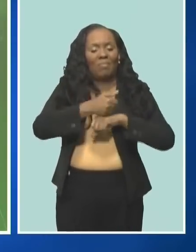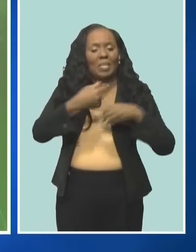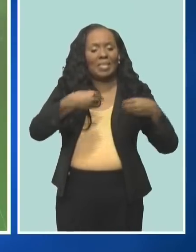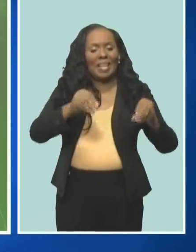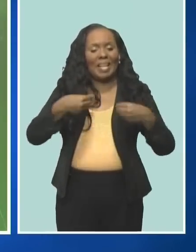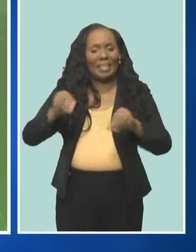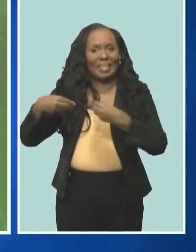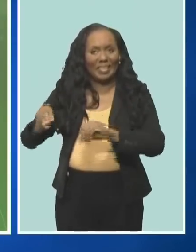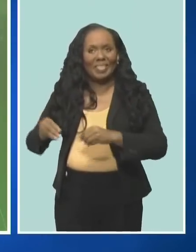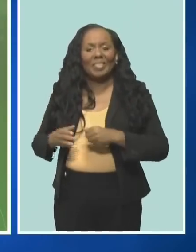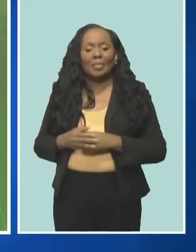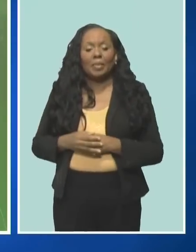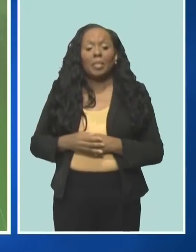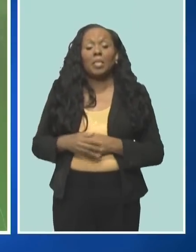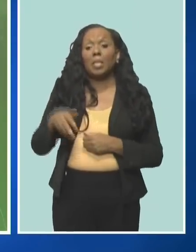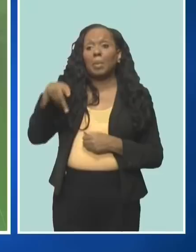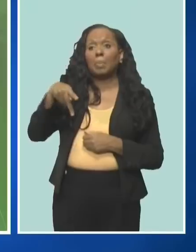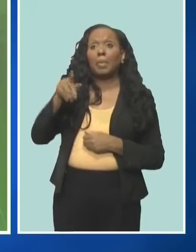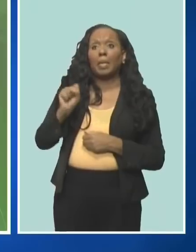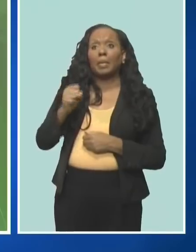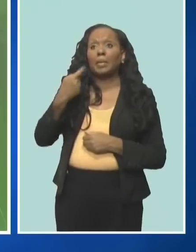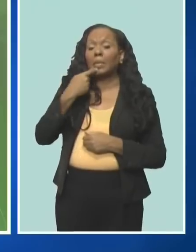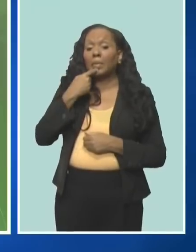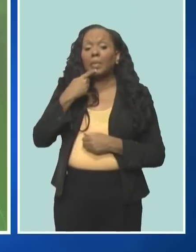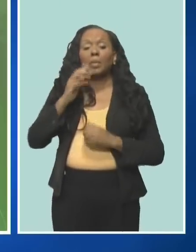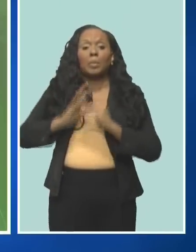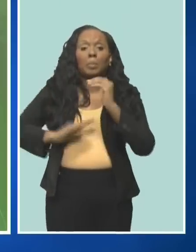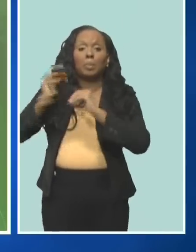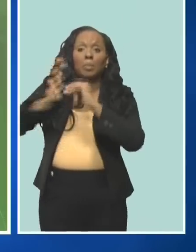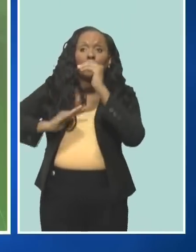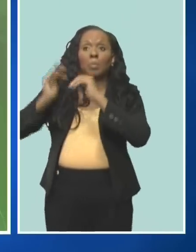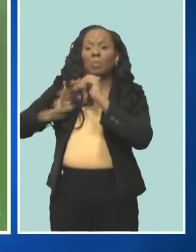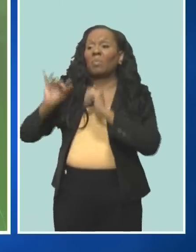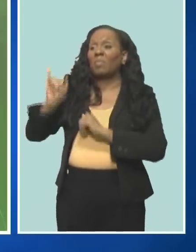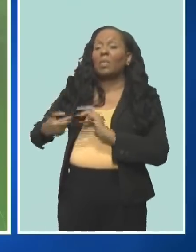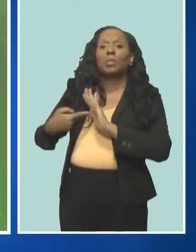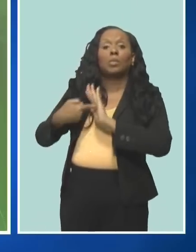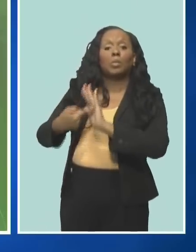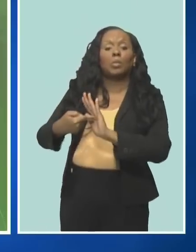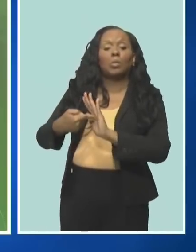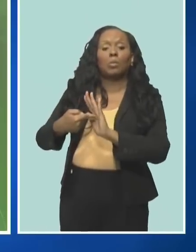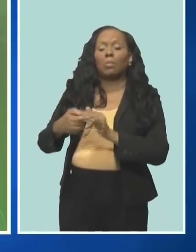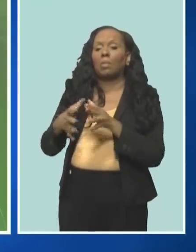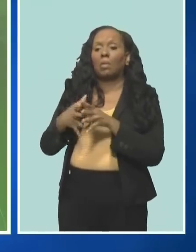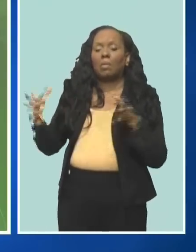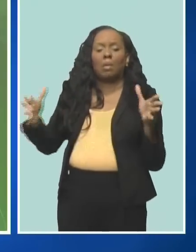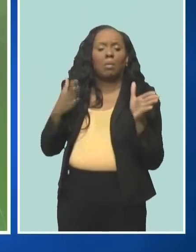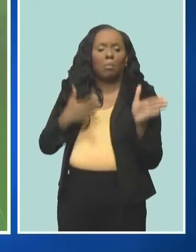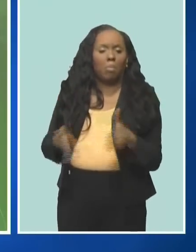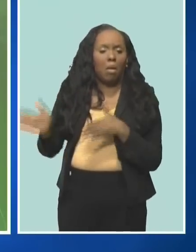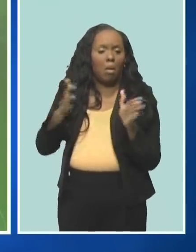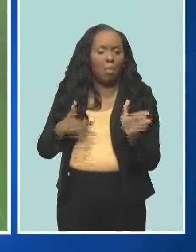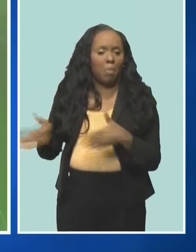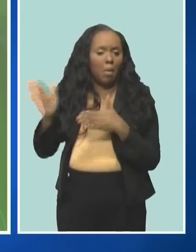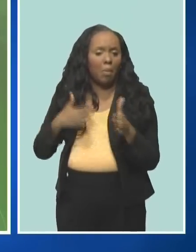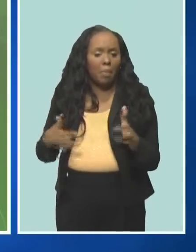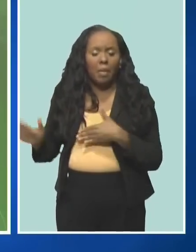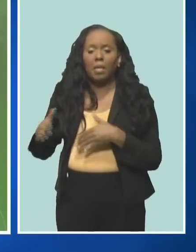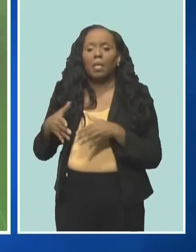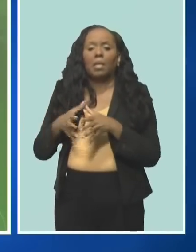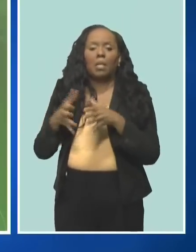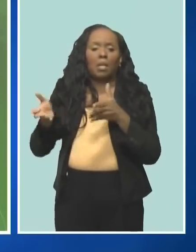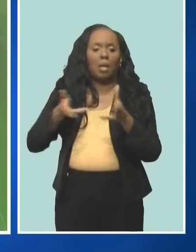Joy Adamson, says the construction of the centre represents the culmination of years of planning and consultation